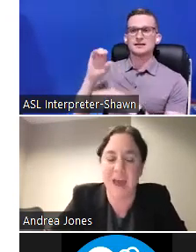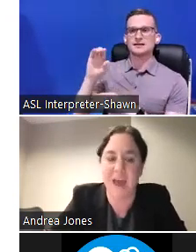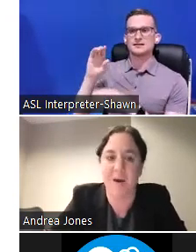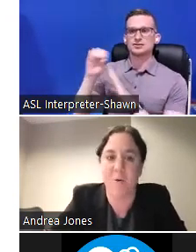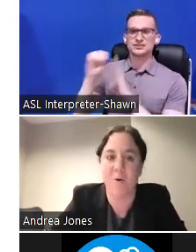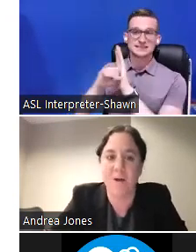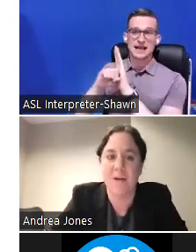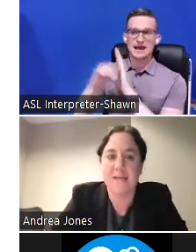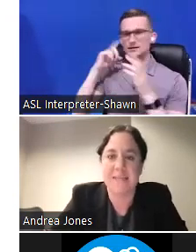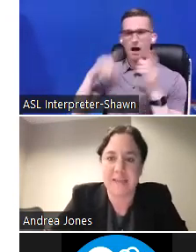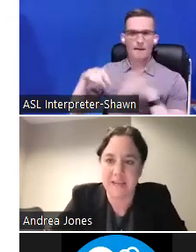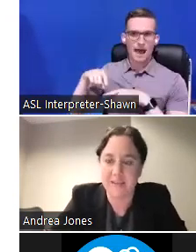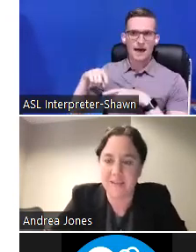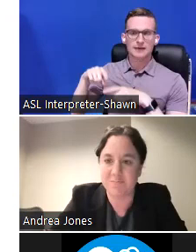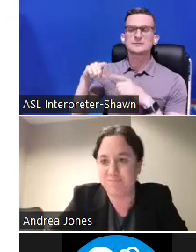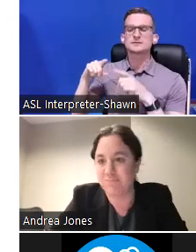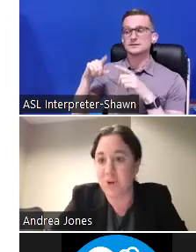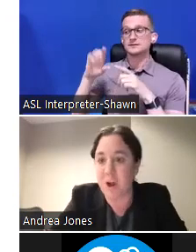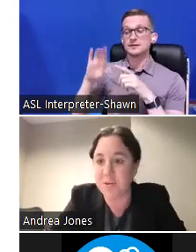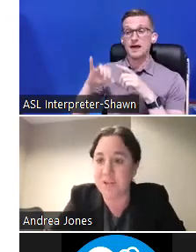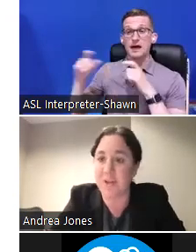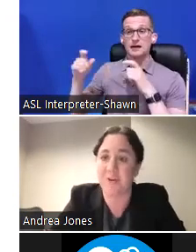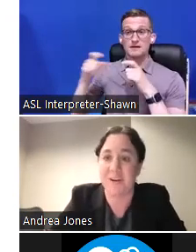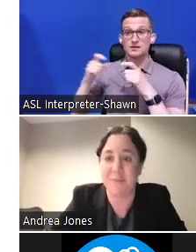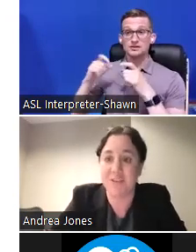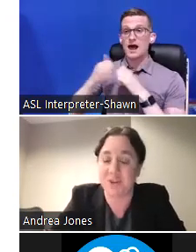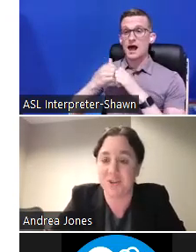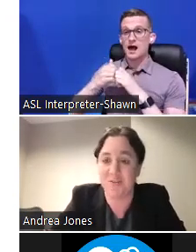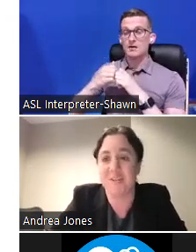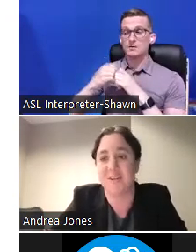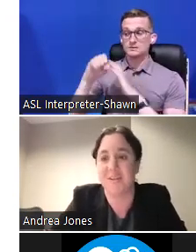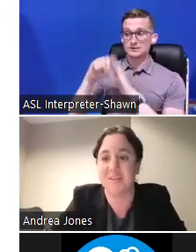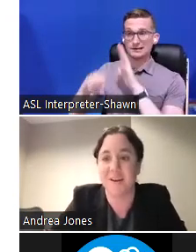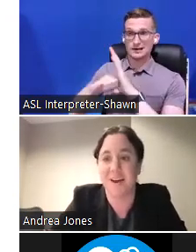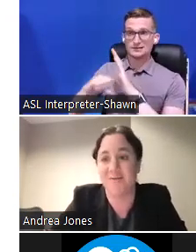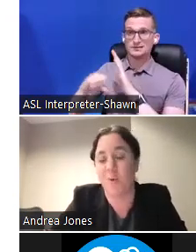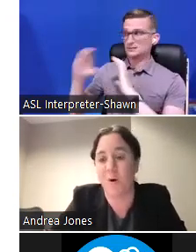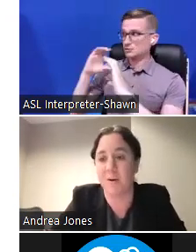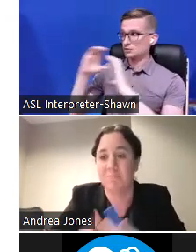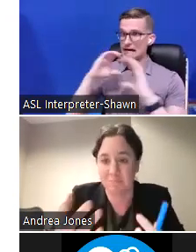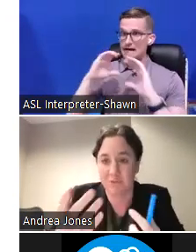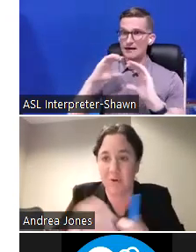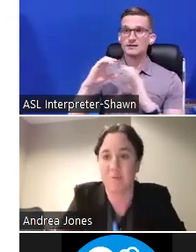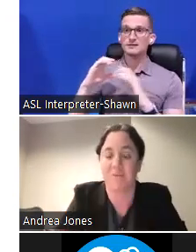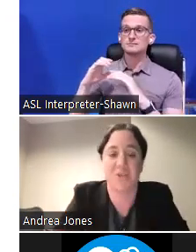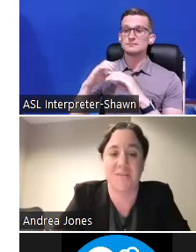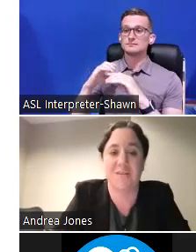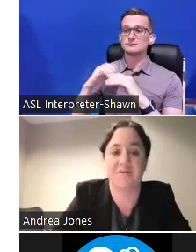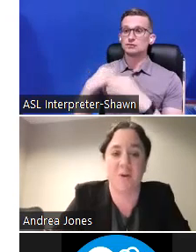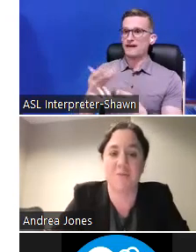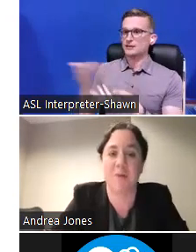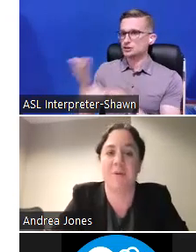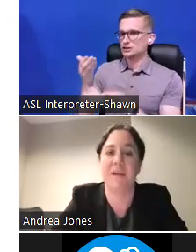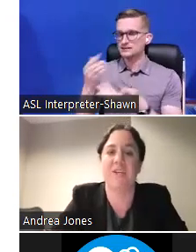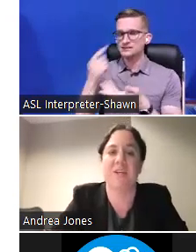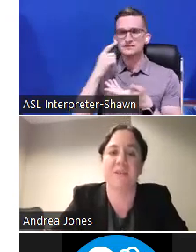drives how states talk to each other and administer services for criminal justice